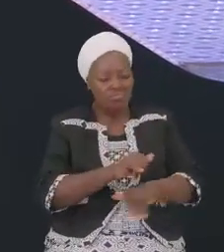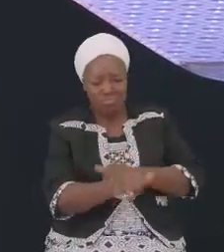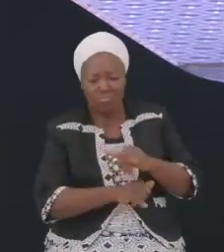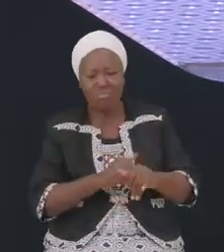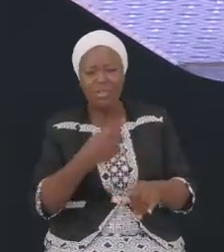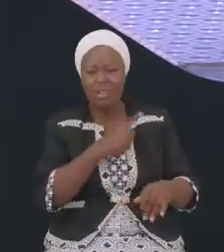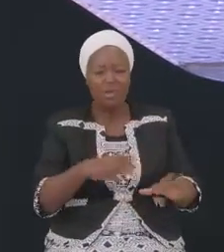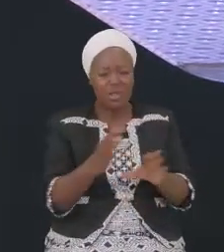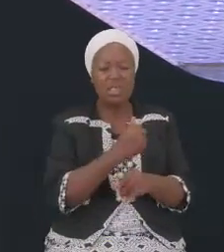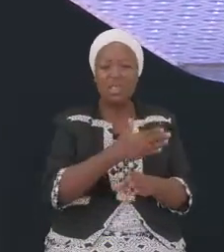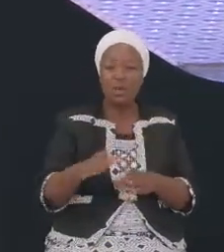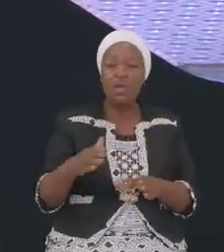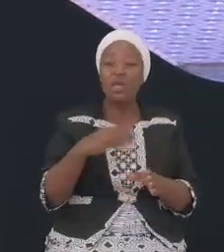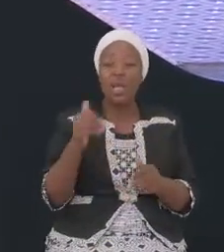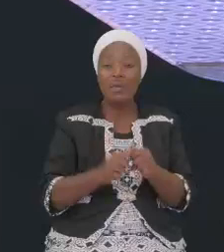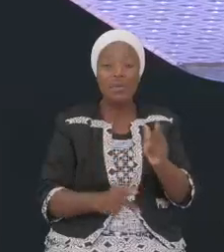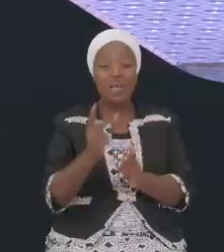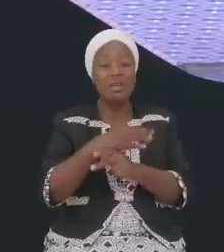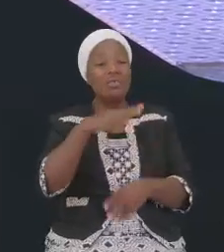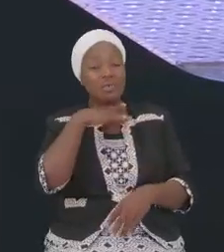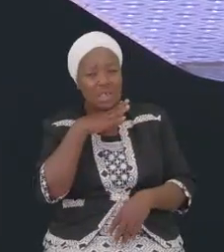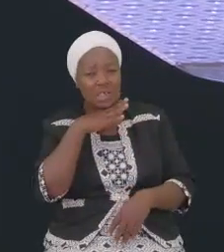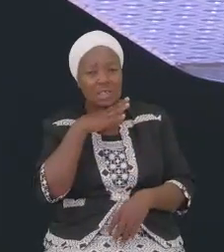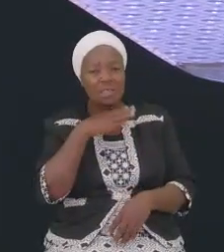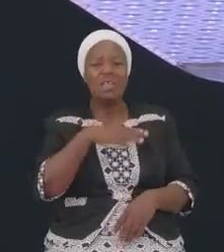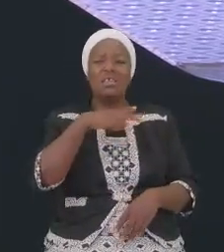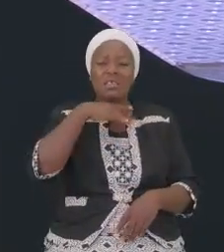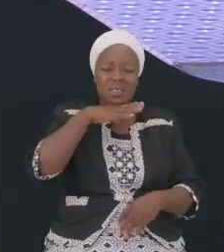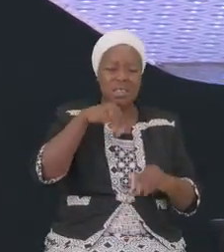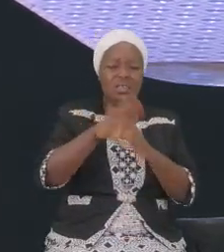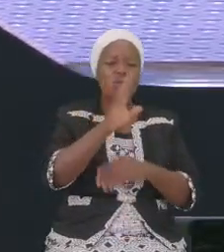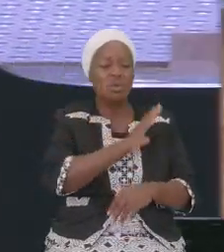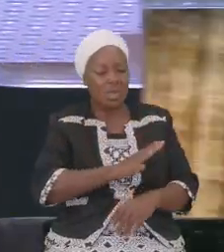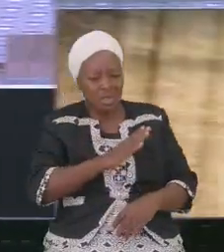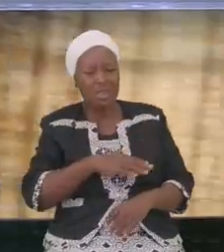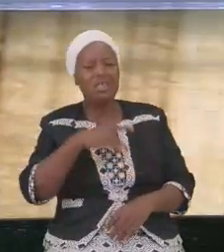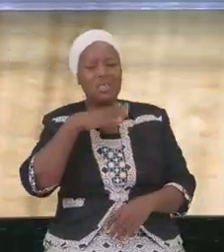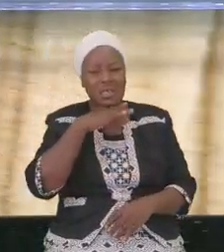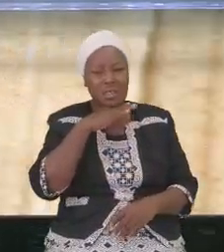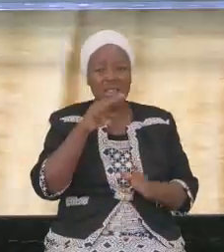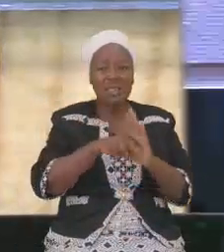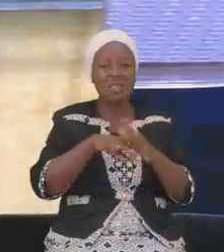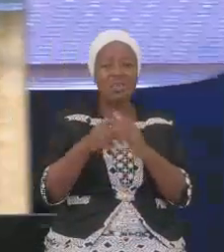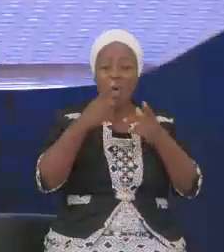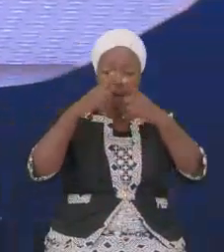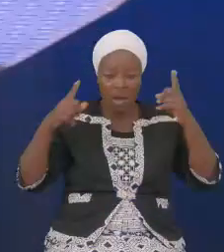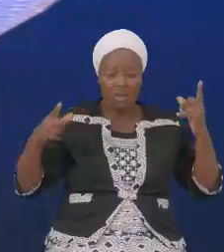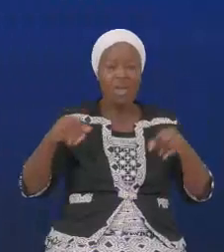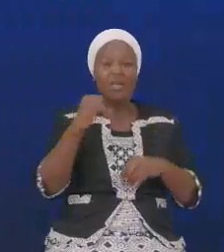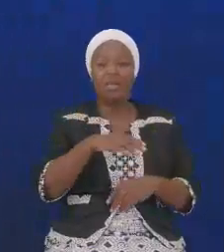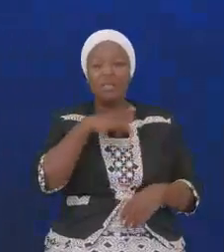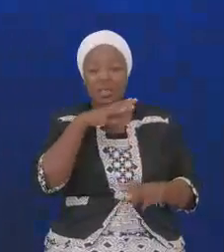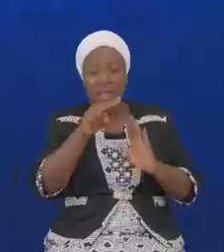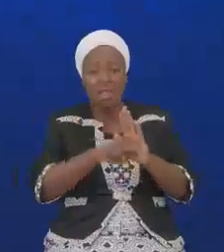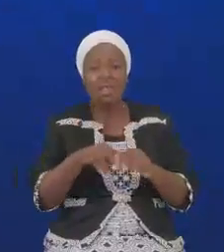that away. Every kind of defilement, defilement in your character, defilement in your language,